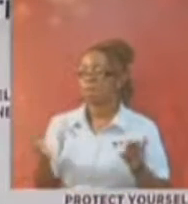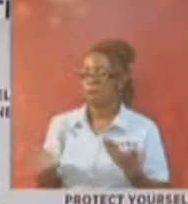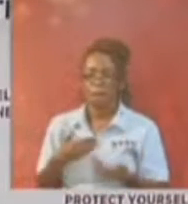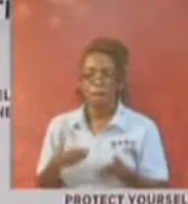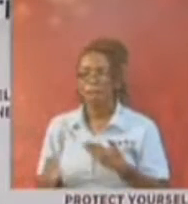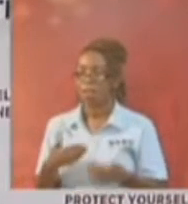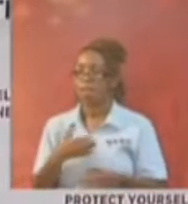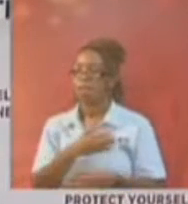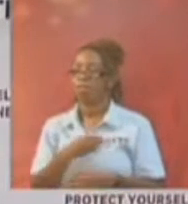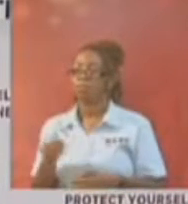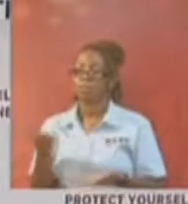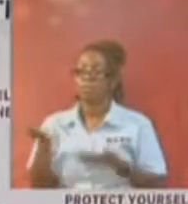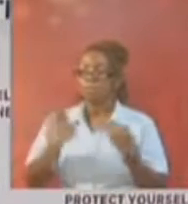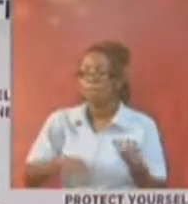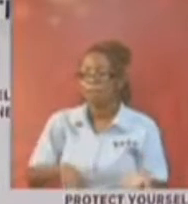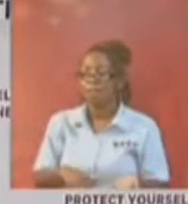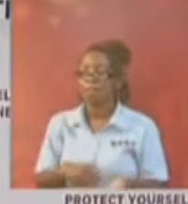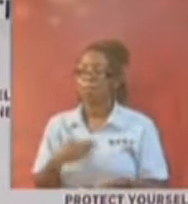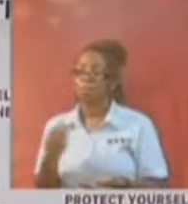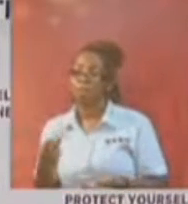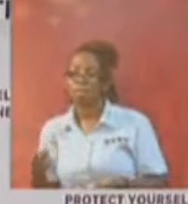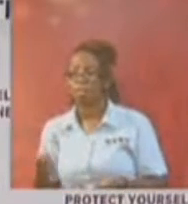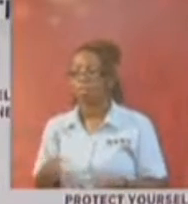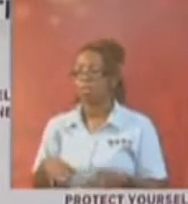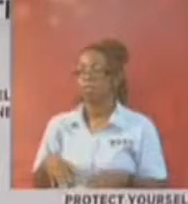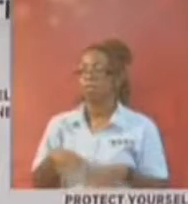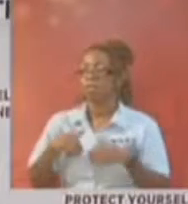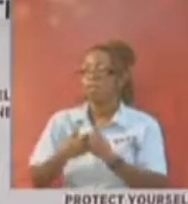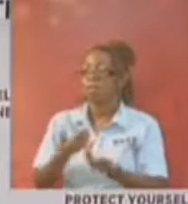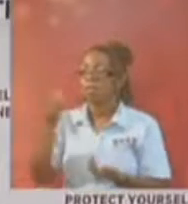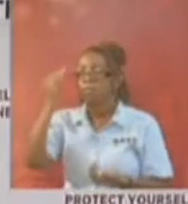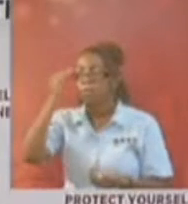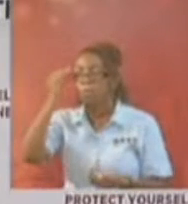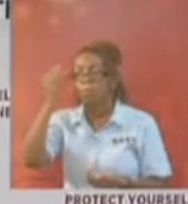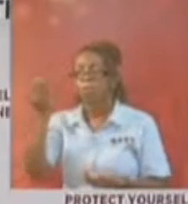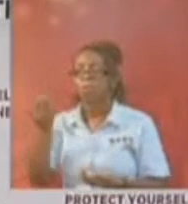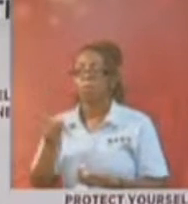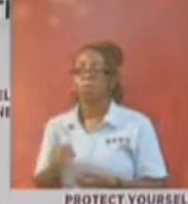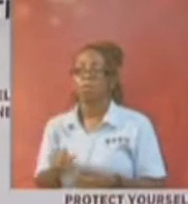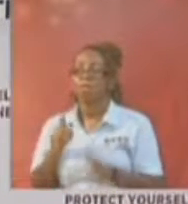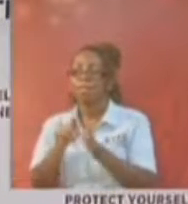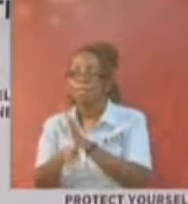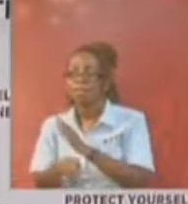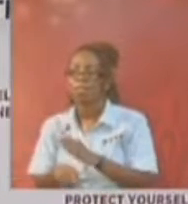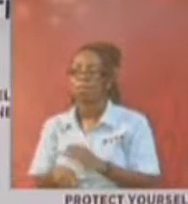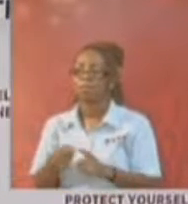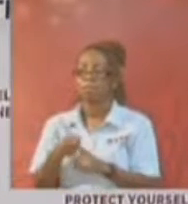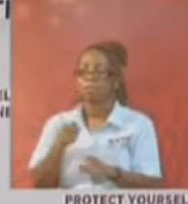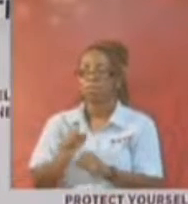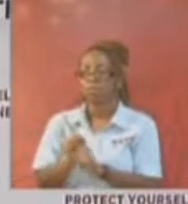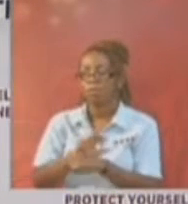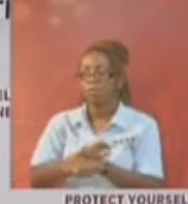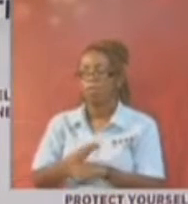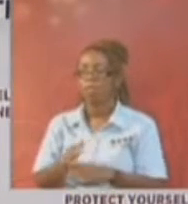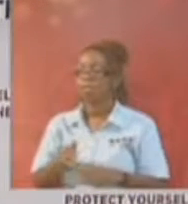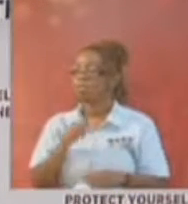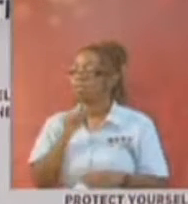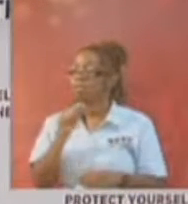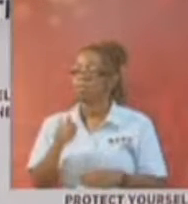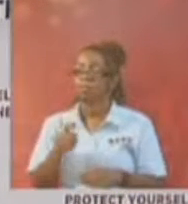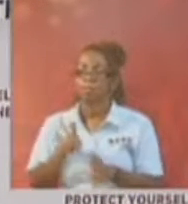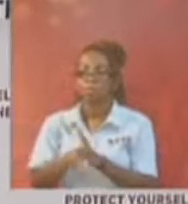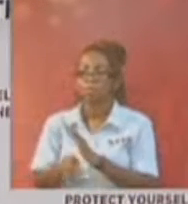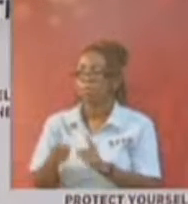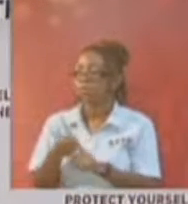had? And my second question is, do we have any idea of why men are so